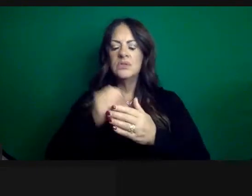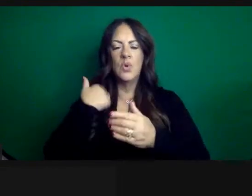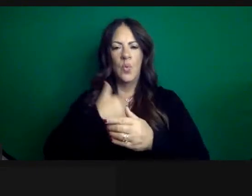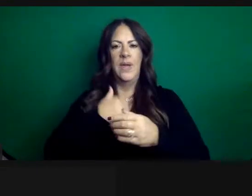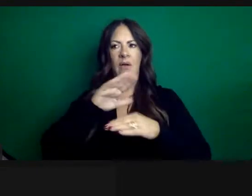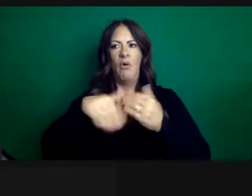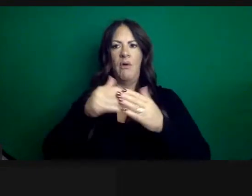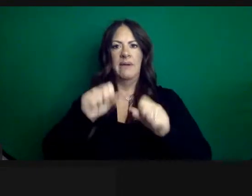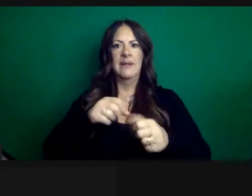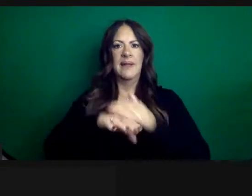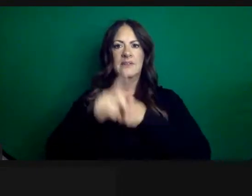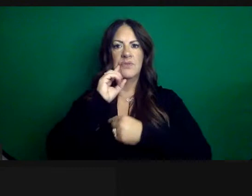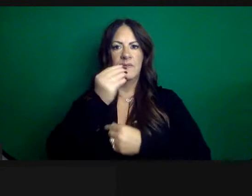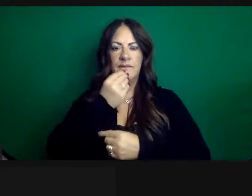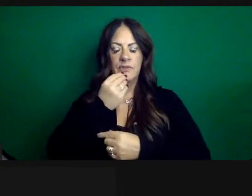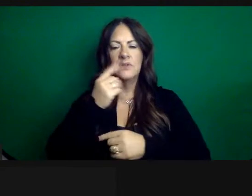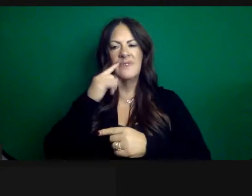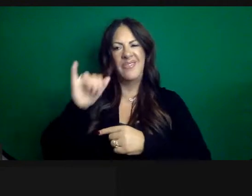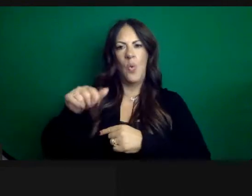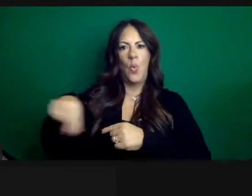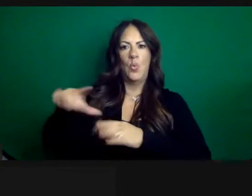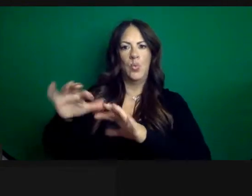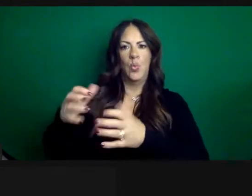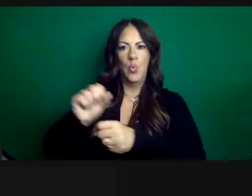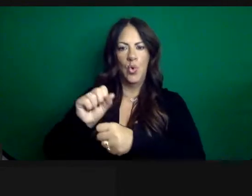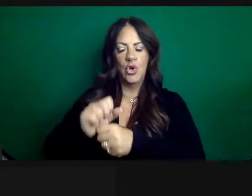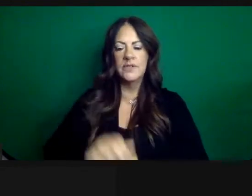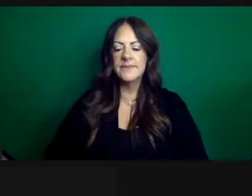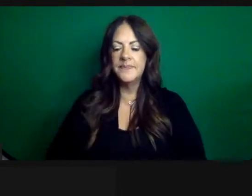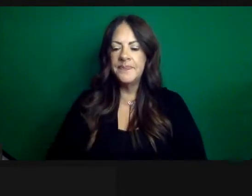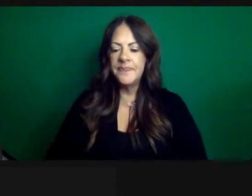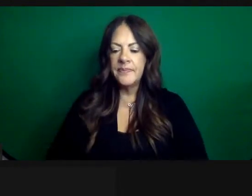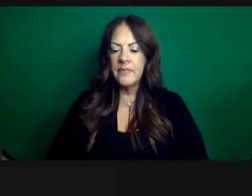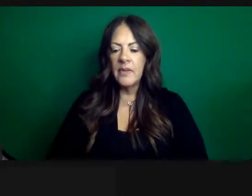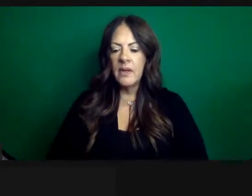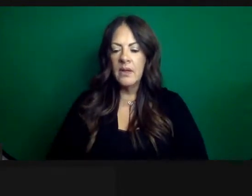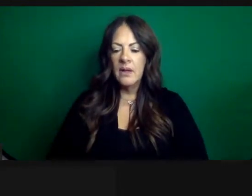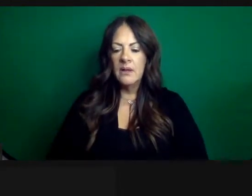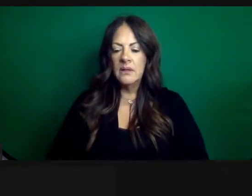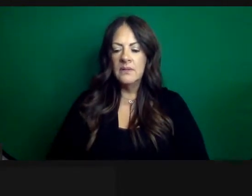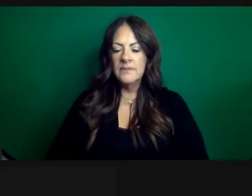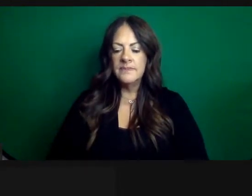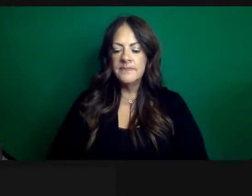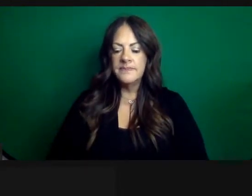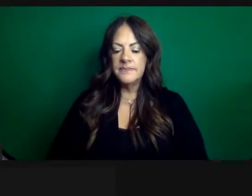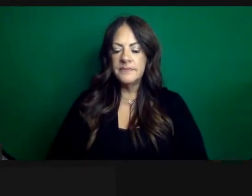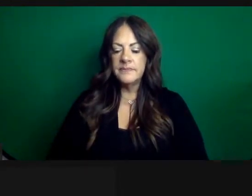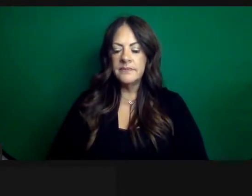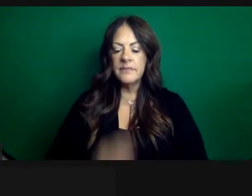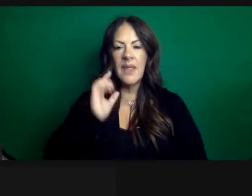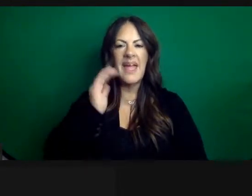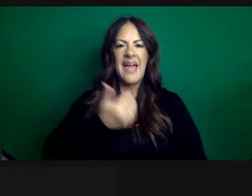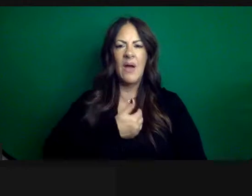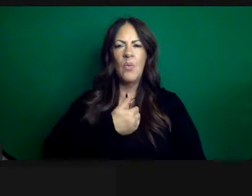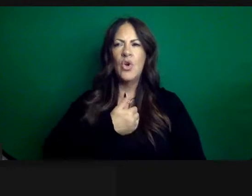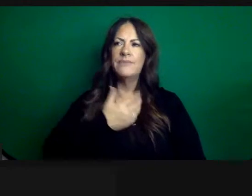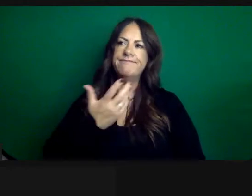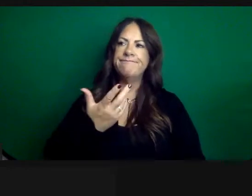are working towards having, through really partly hinged to our